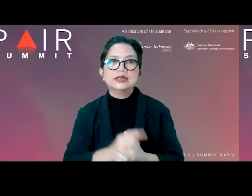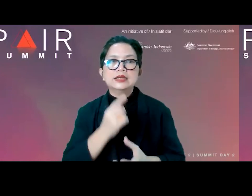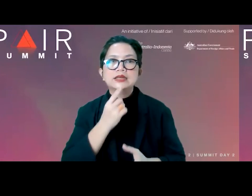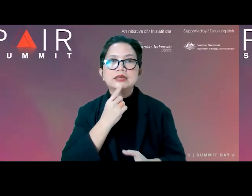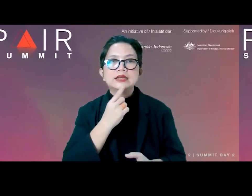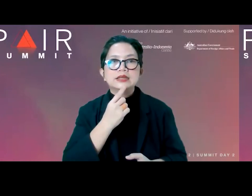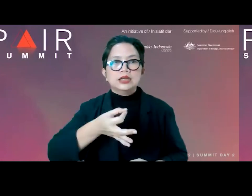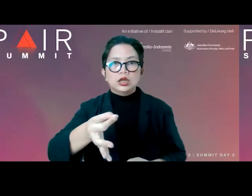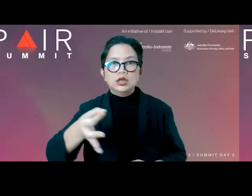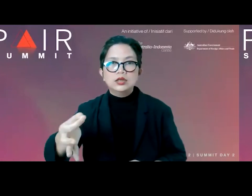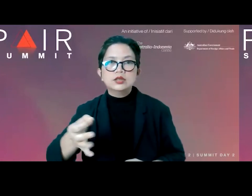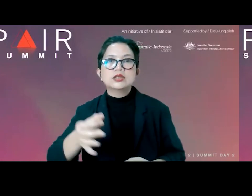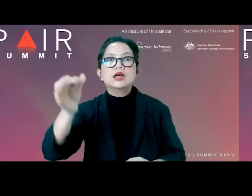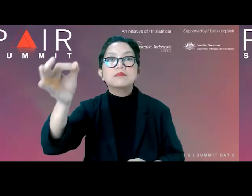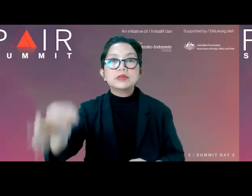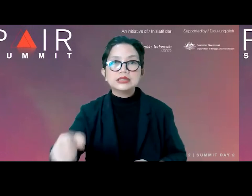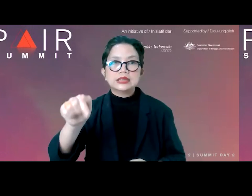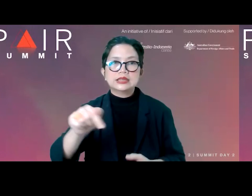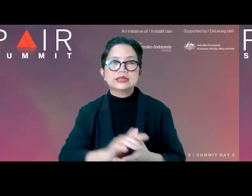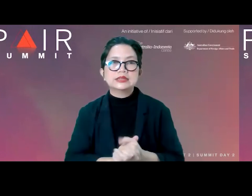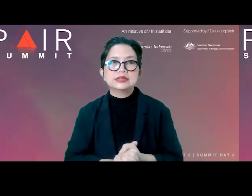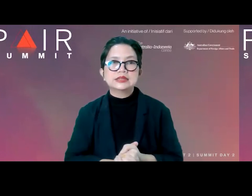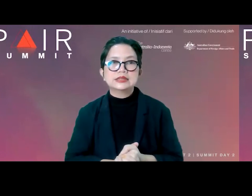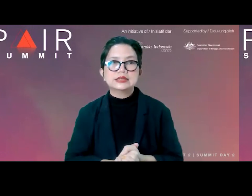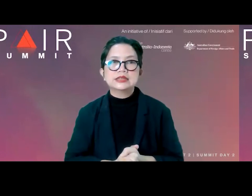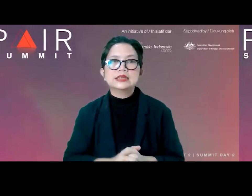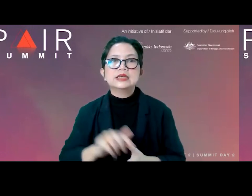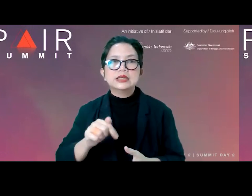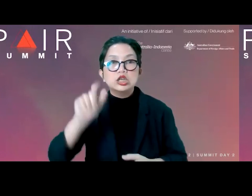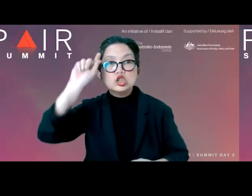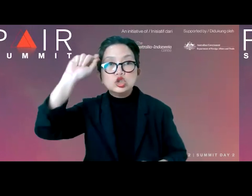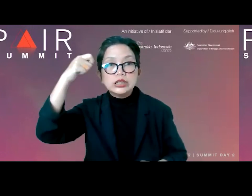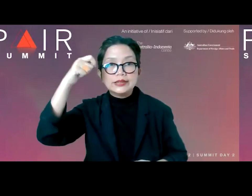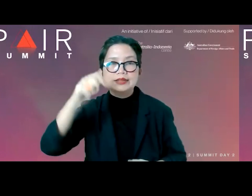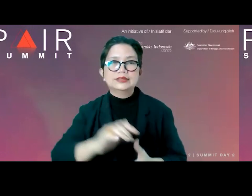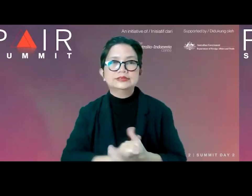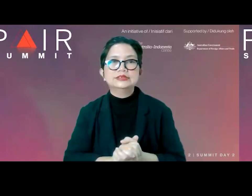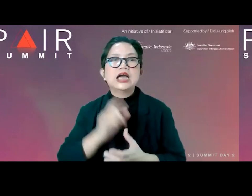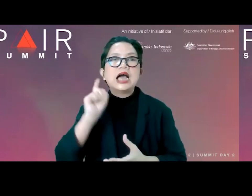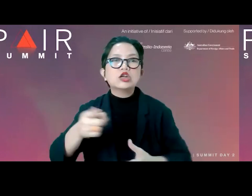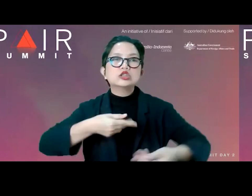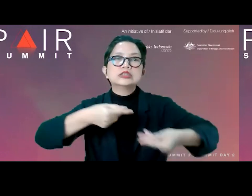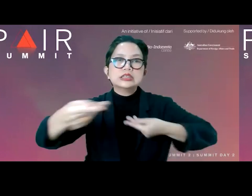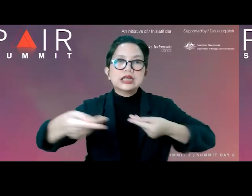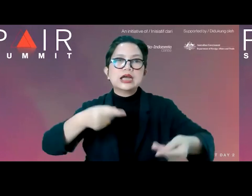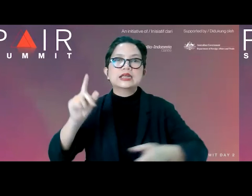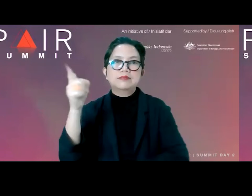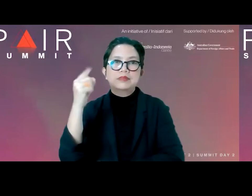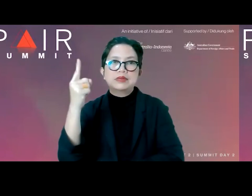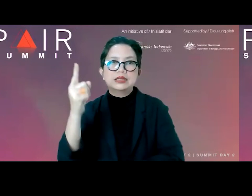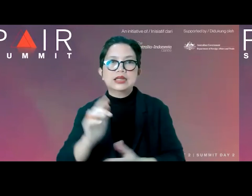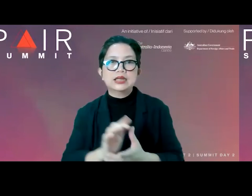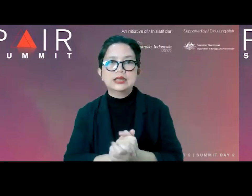difficult questions that the government has to tackle. And in a country as complex as Indonesia,